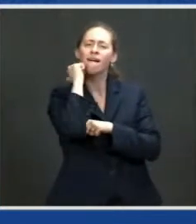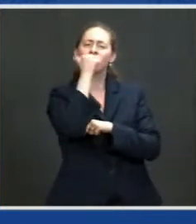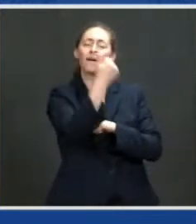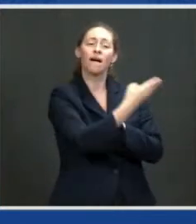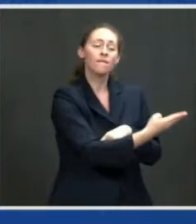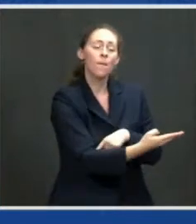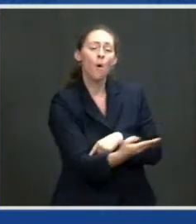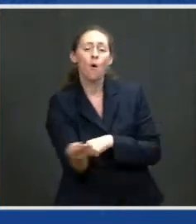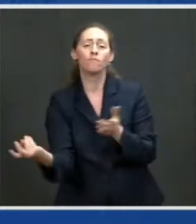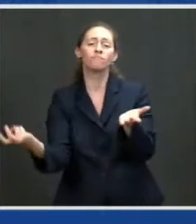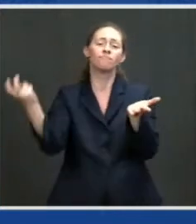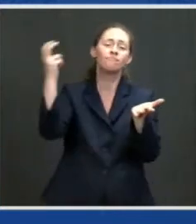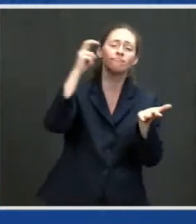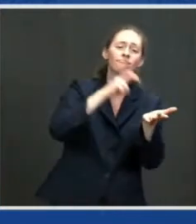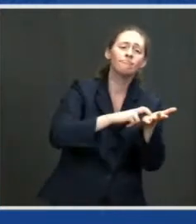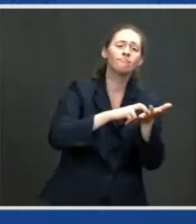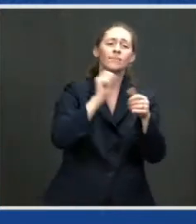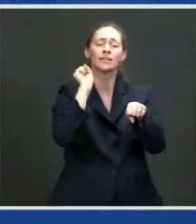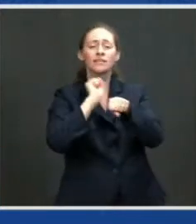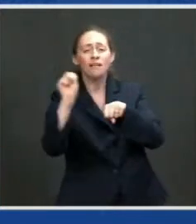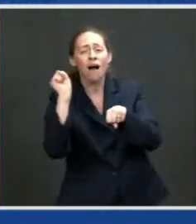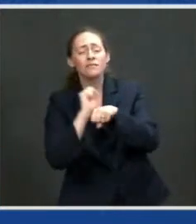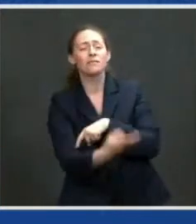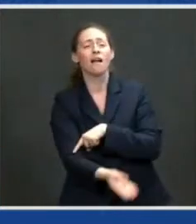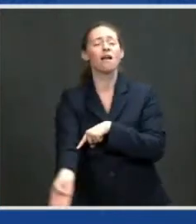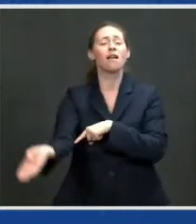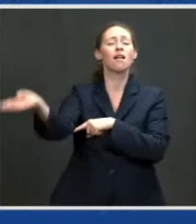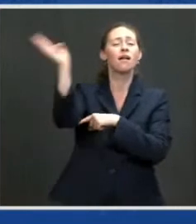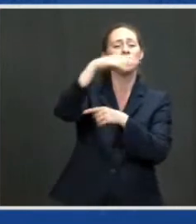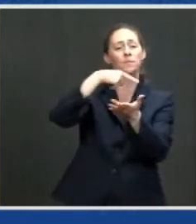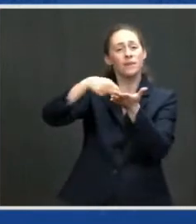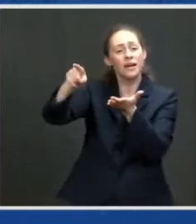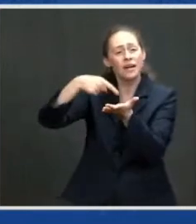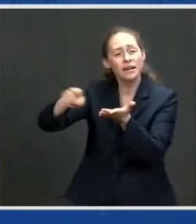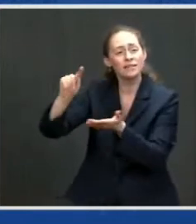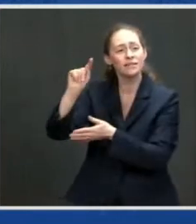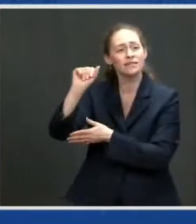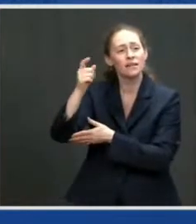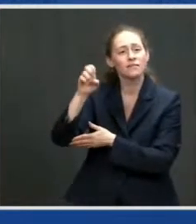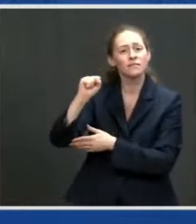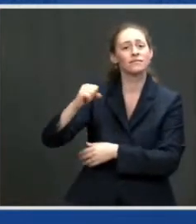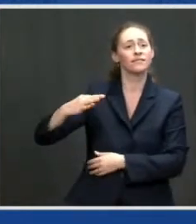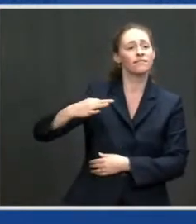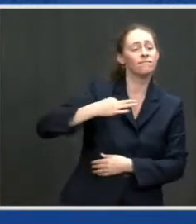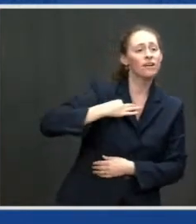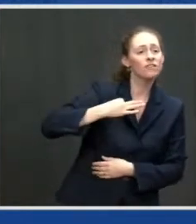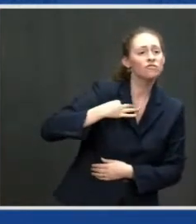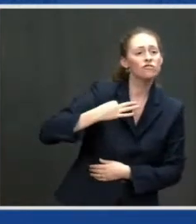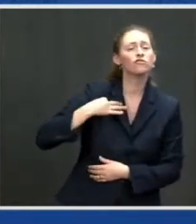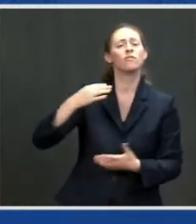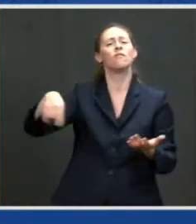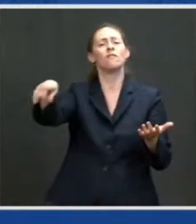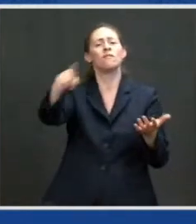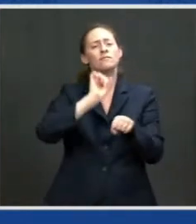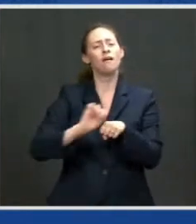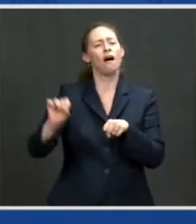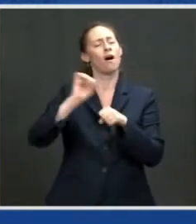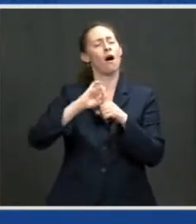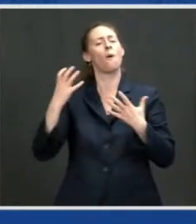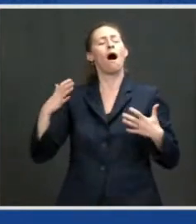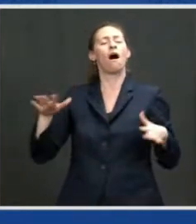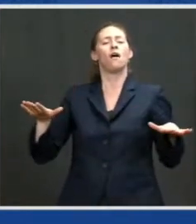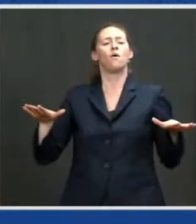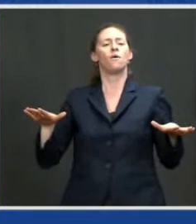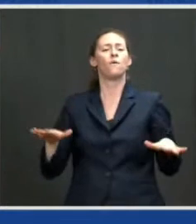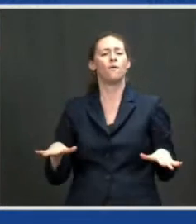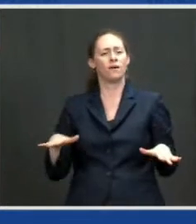country, volunteer in their communities. Just looking for a little bit of breathing room. My dad used to say, just a little bit